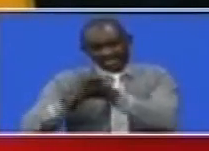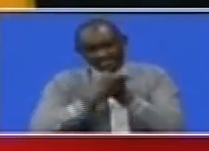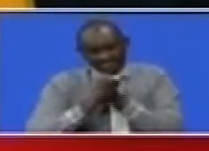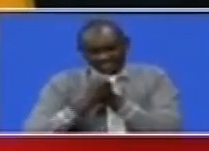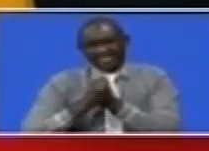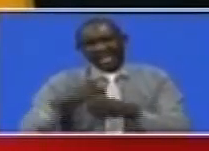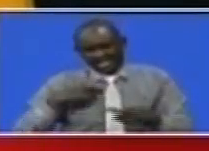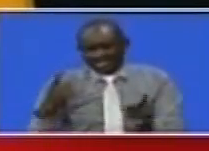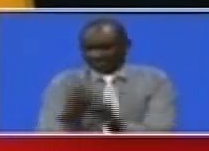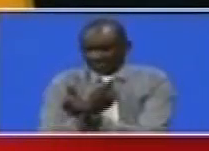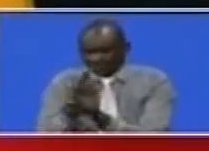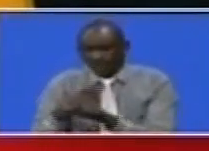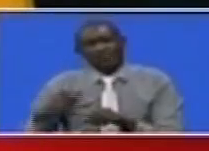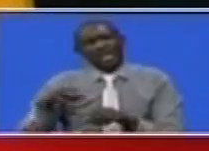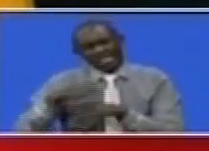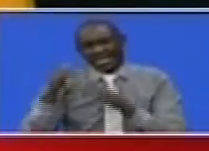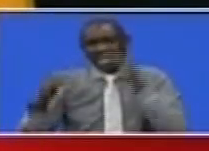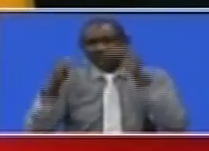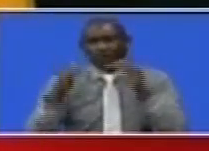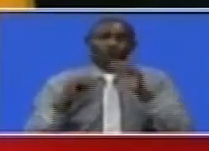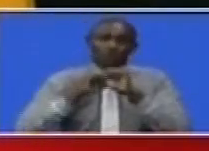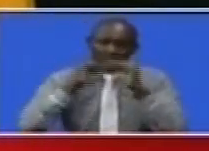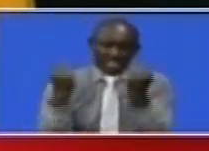every level of society.